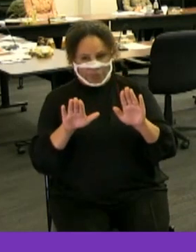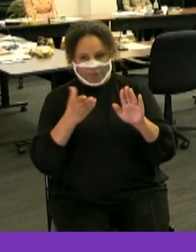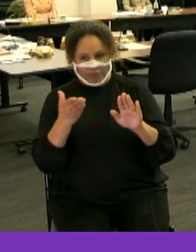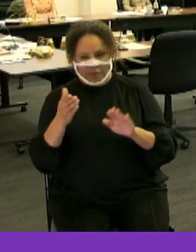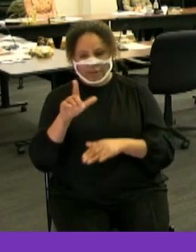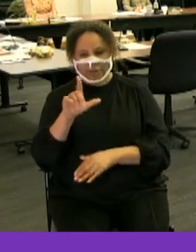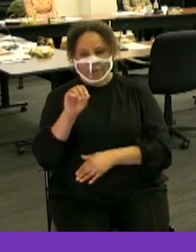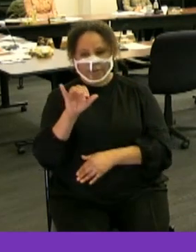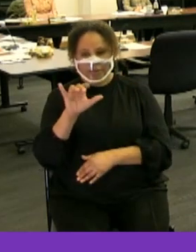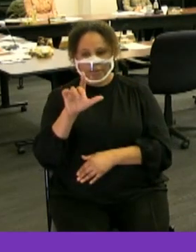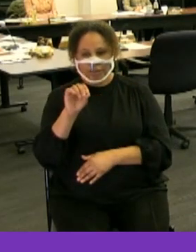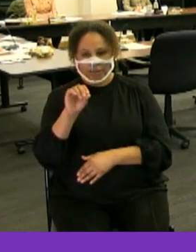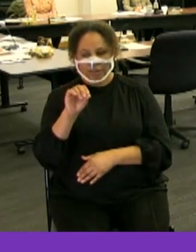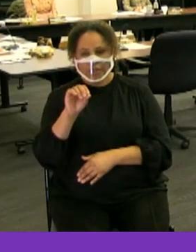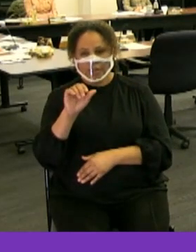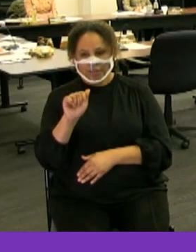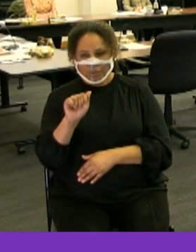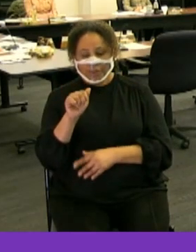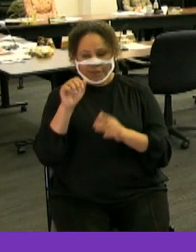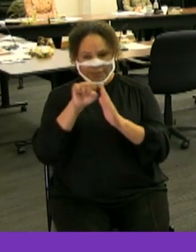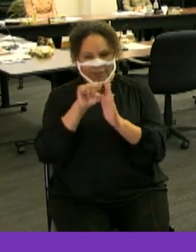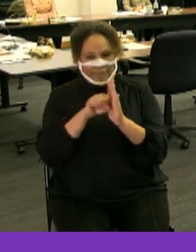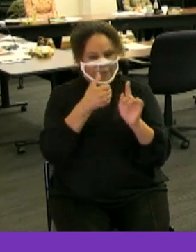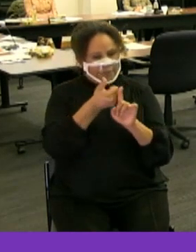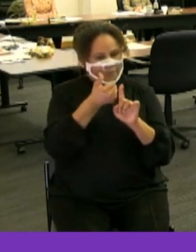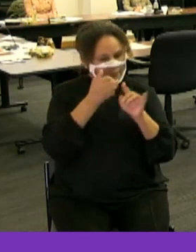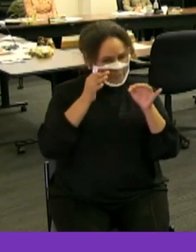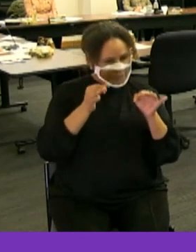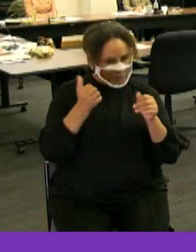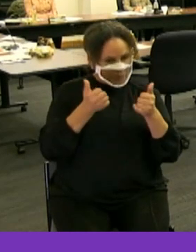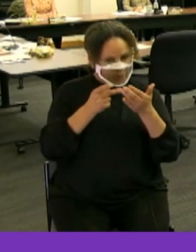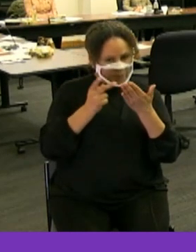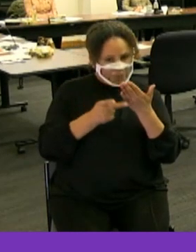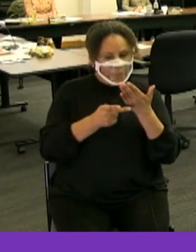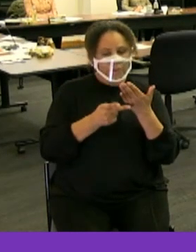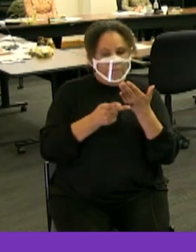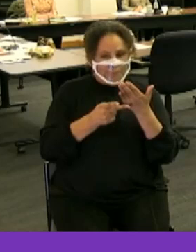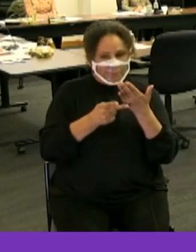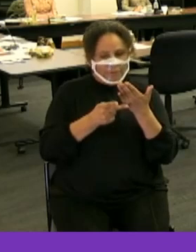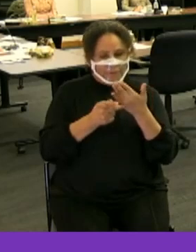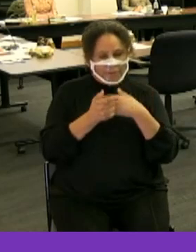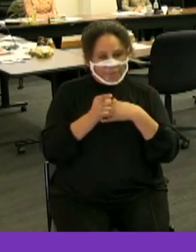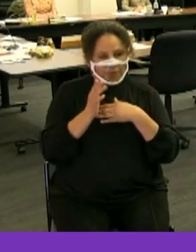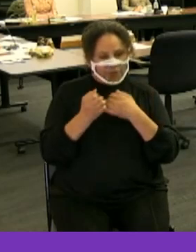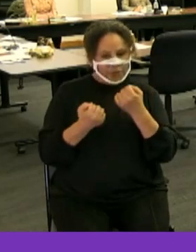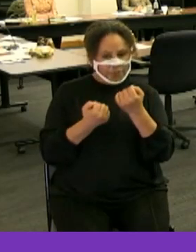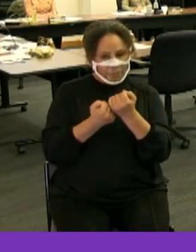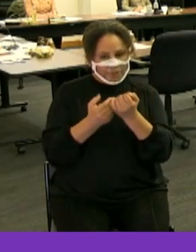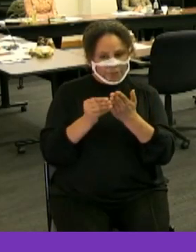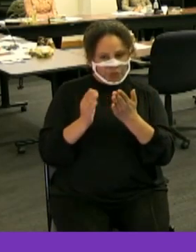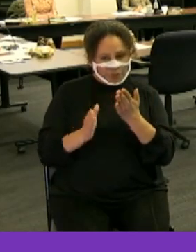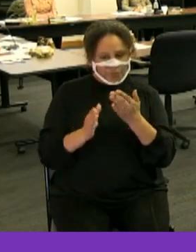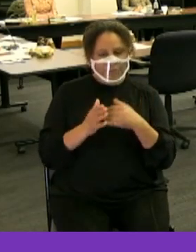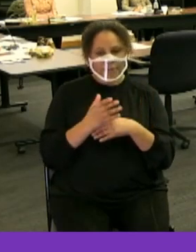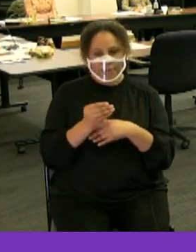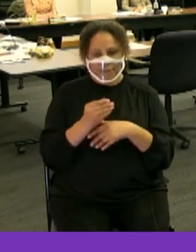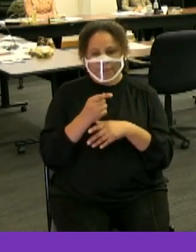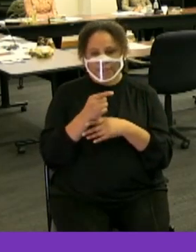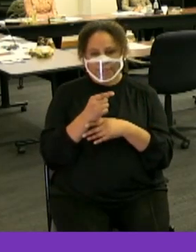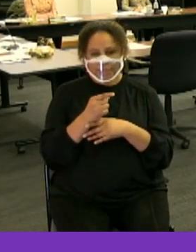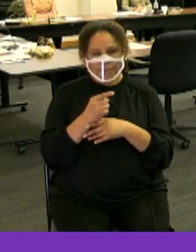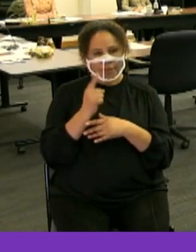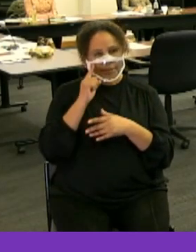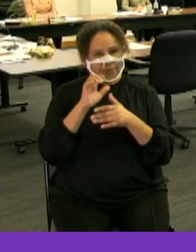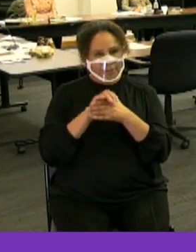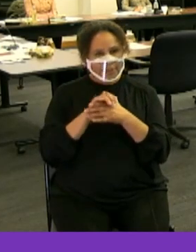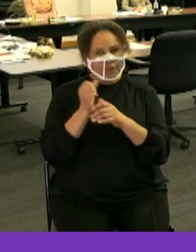WIOA, and the state determines which of our programs, including our credit programs, that they will support students in. And they, I